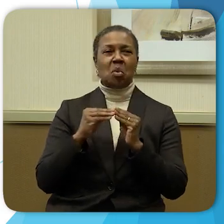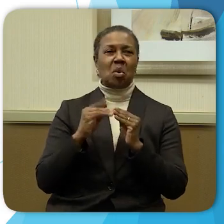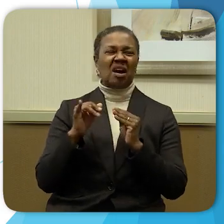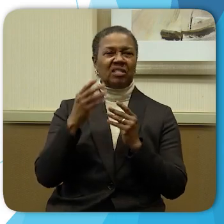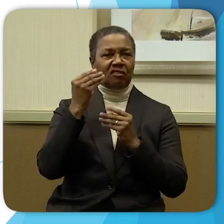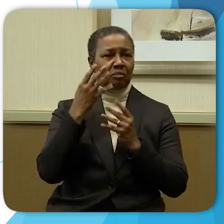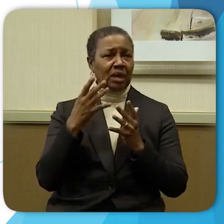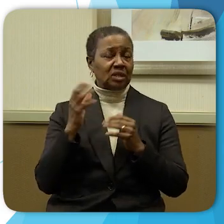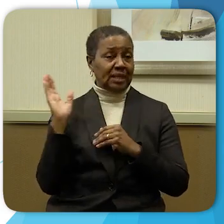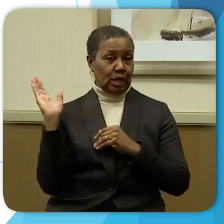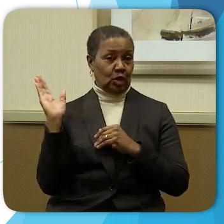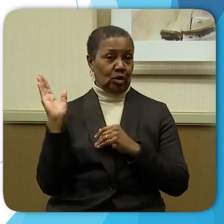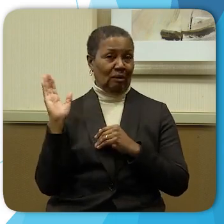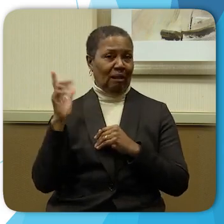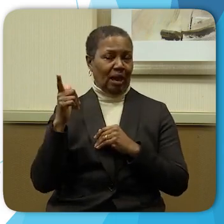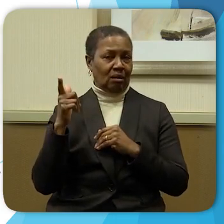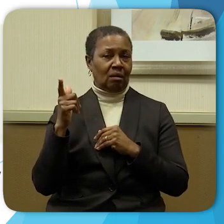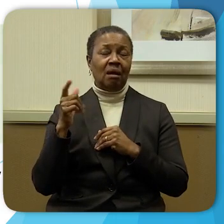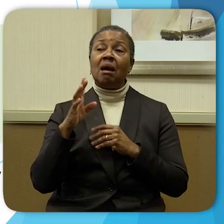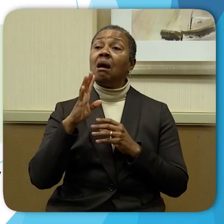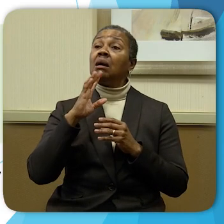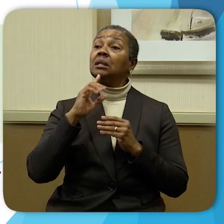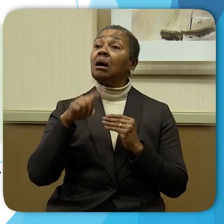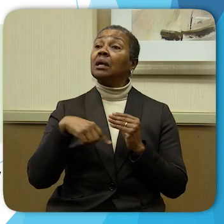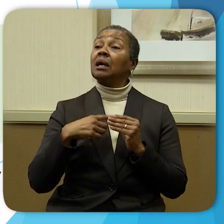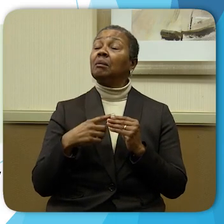the information on here. When we talk